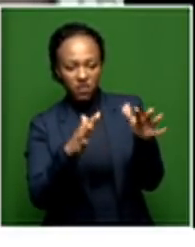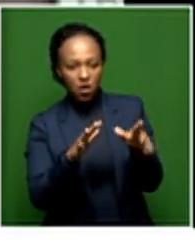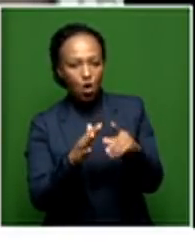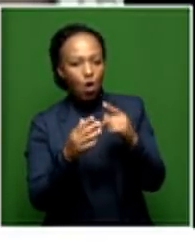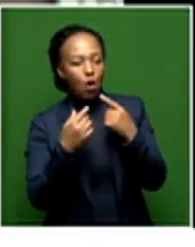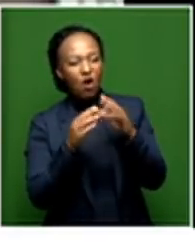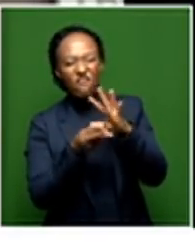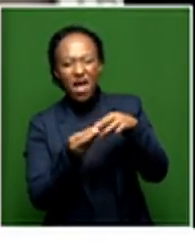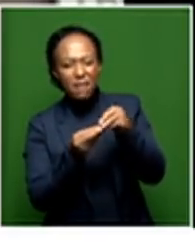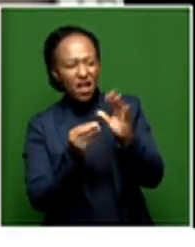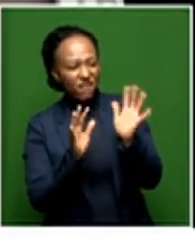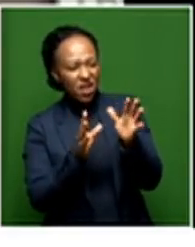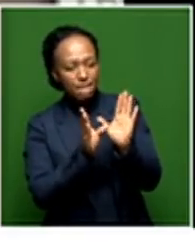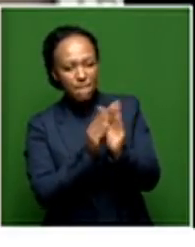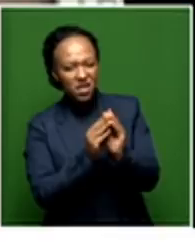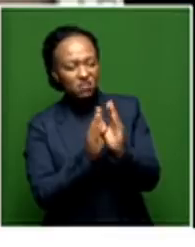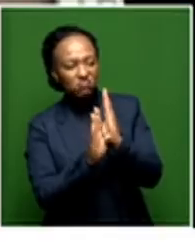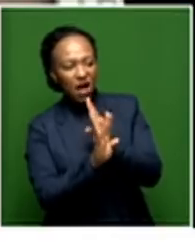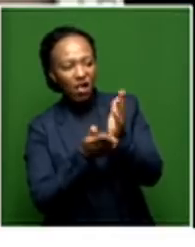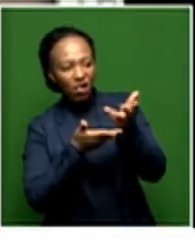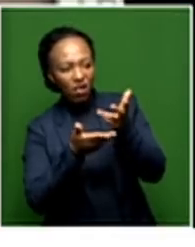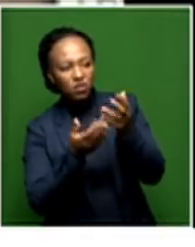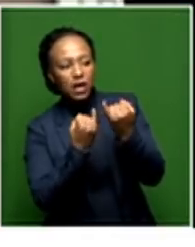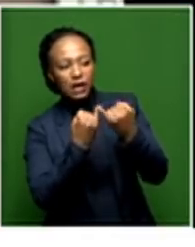it at a family private